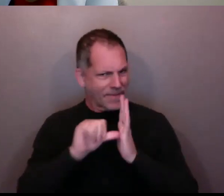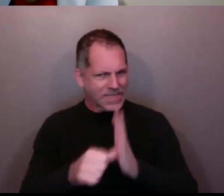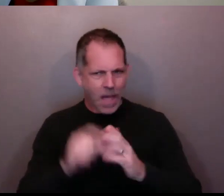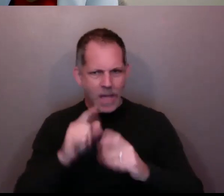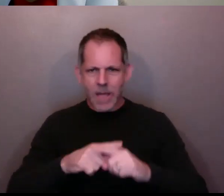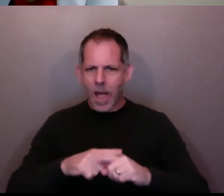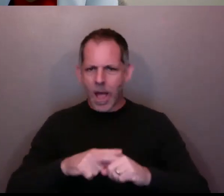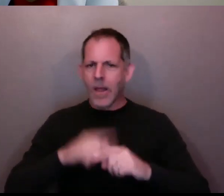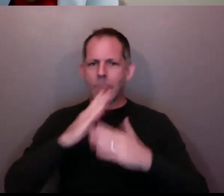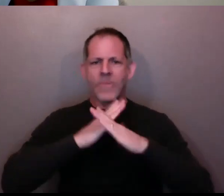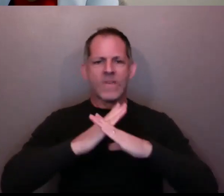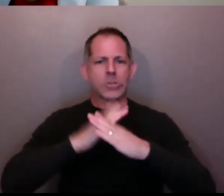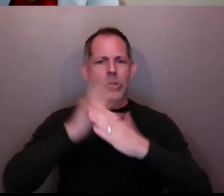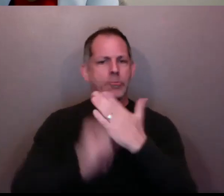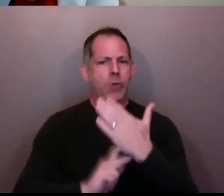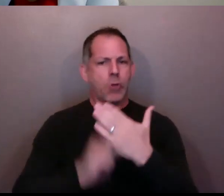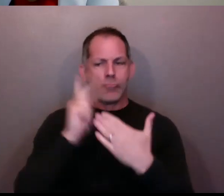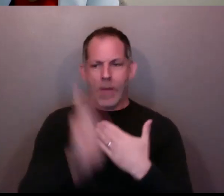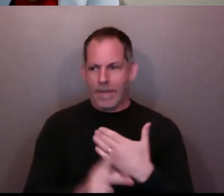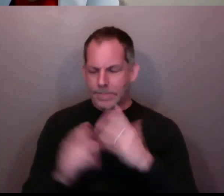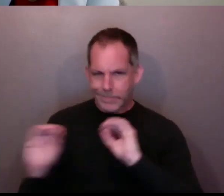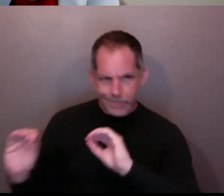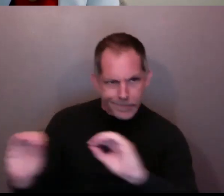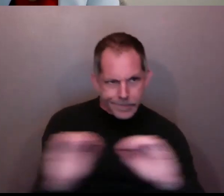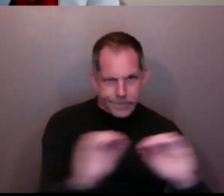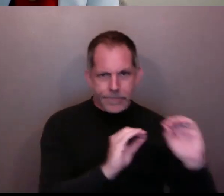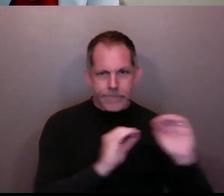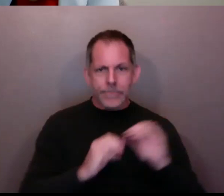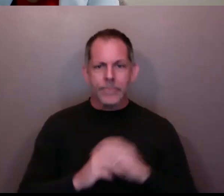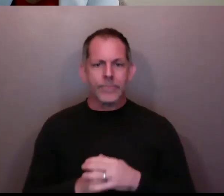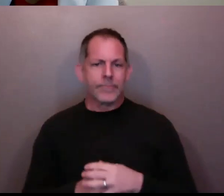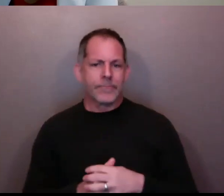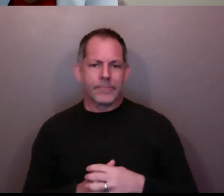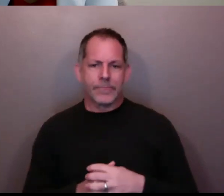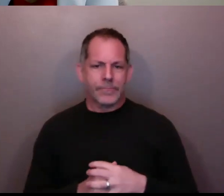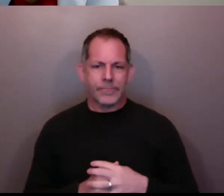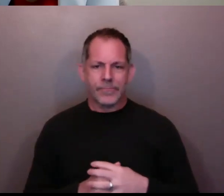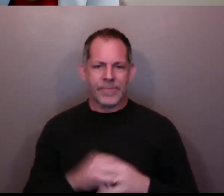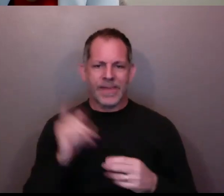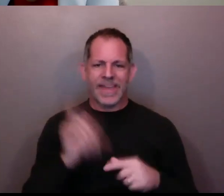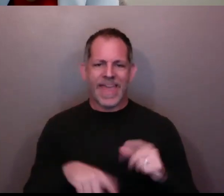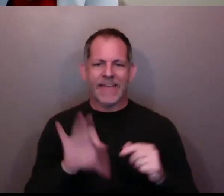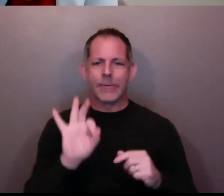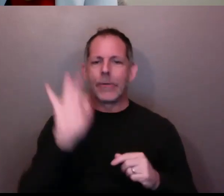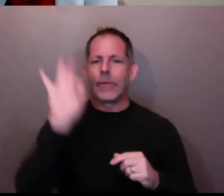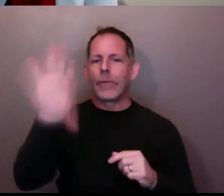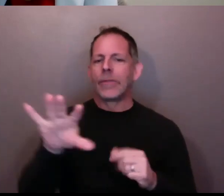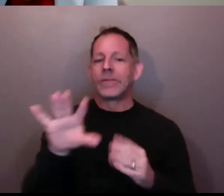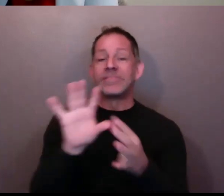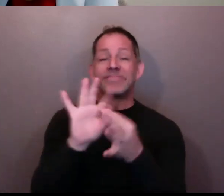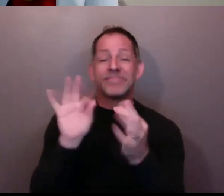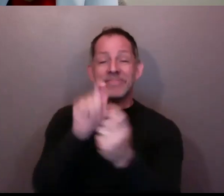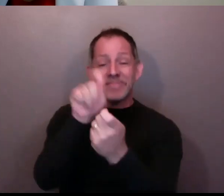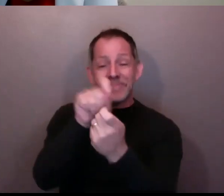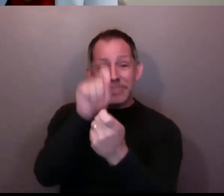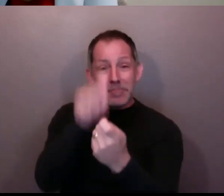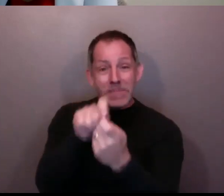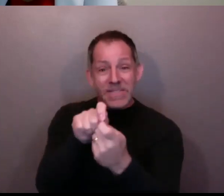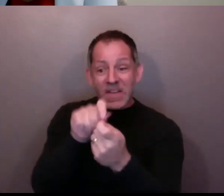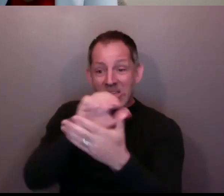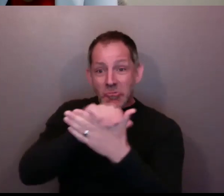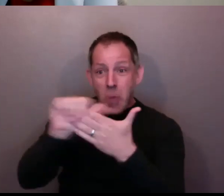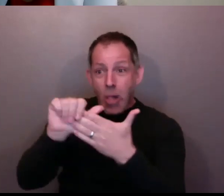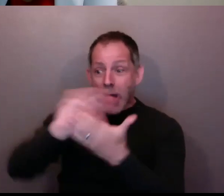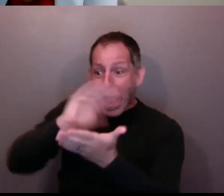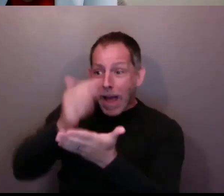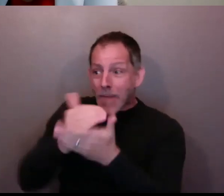along. So I can't speak to the dollar amount that's going into that, but it's a significant amount of